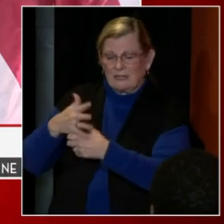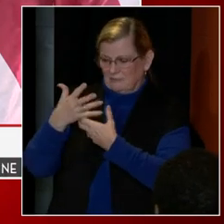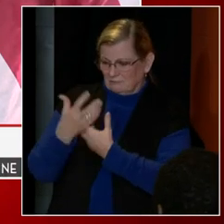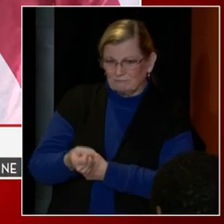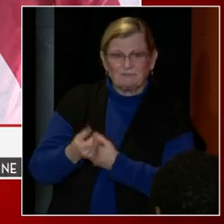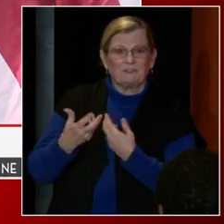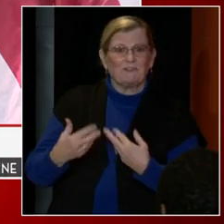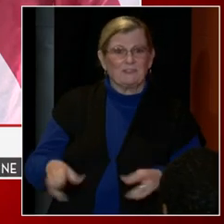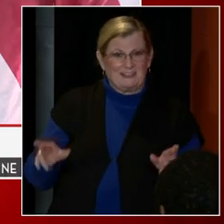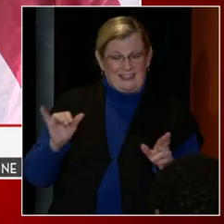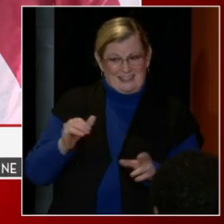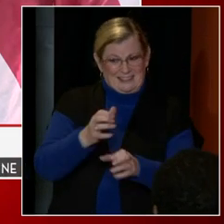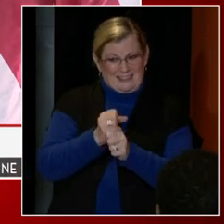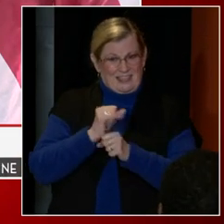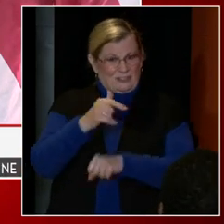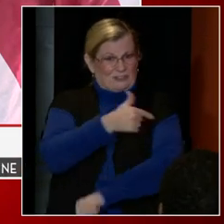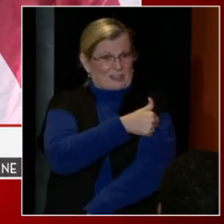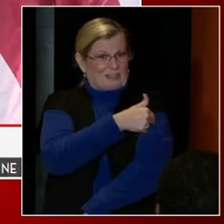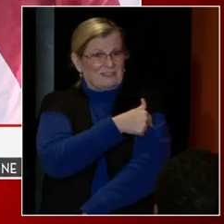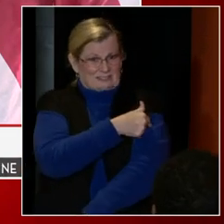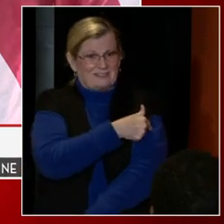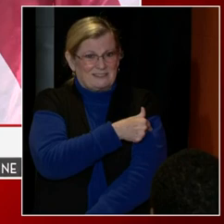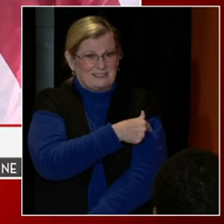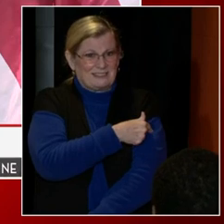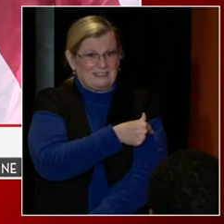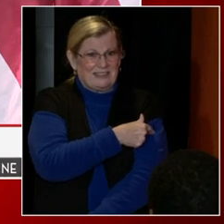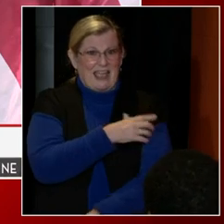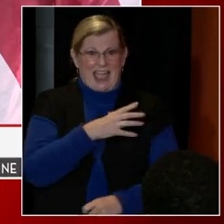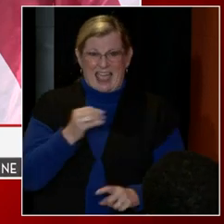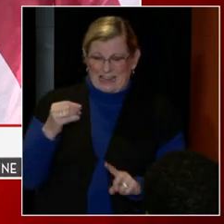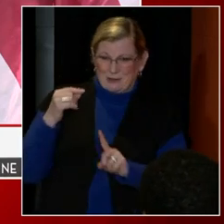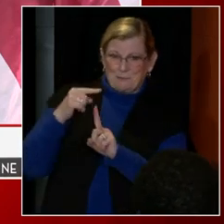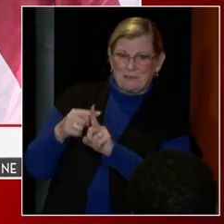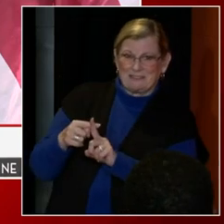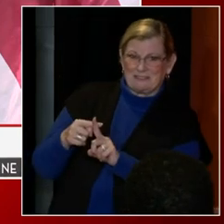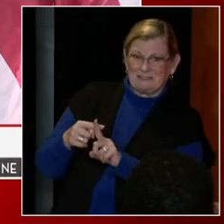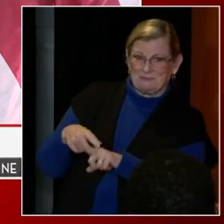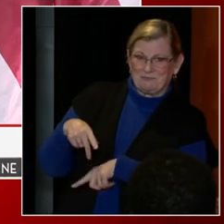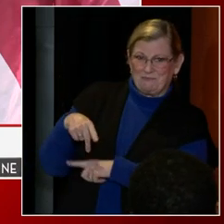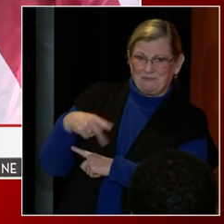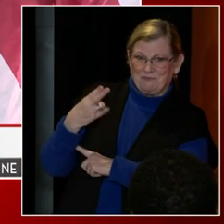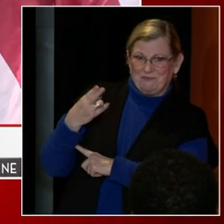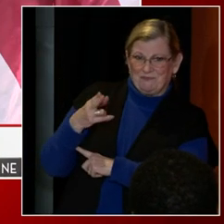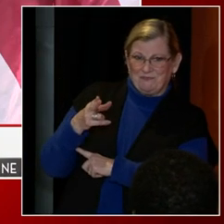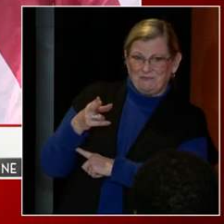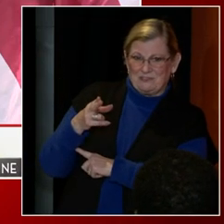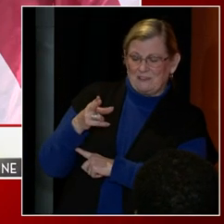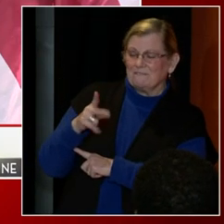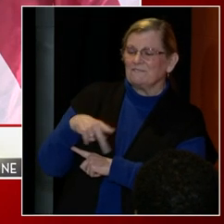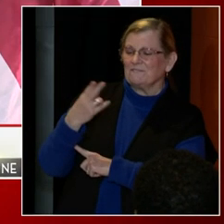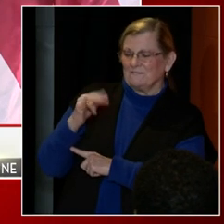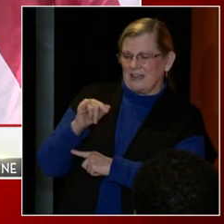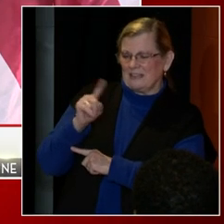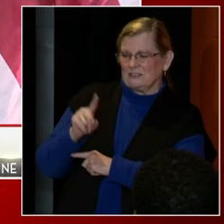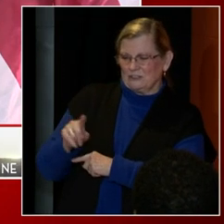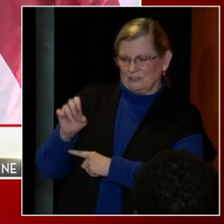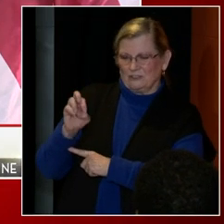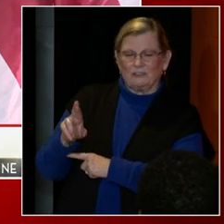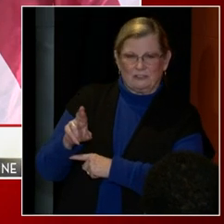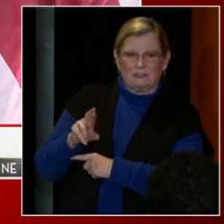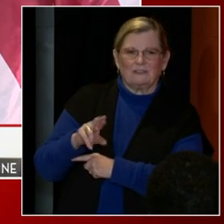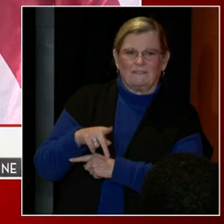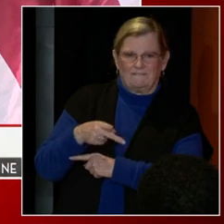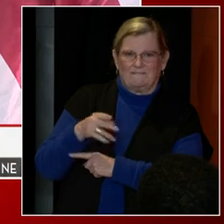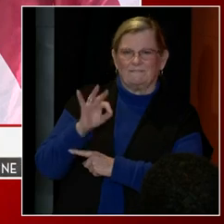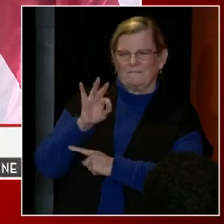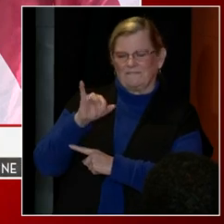week, in addition to doses of the Pfizer vaccine that are being shipped to jurisdictions on a weekly basis